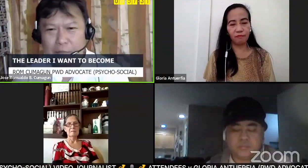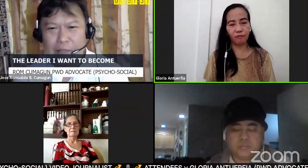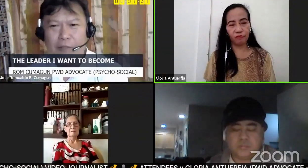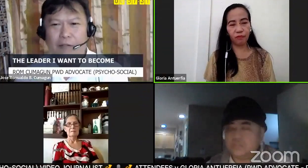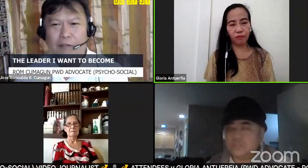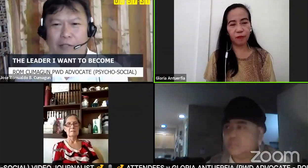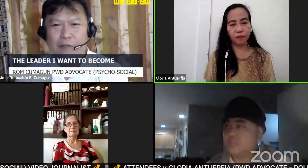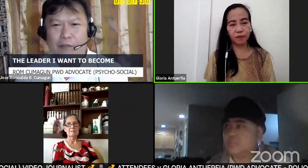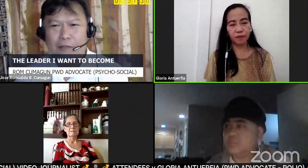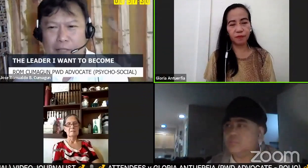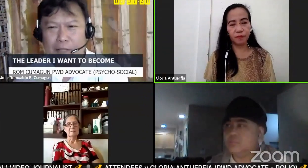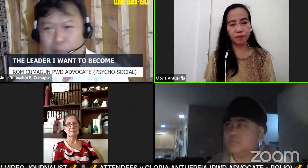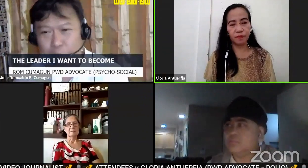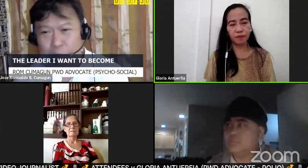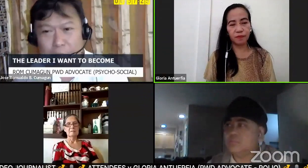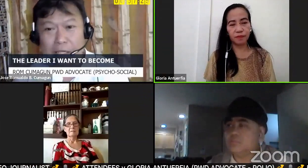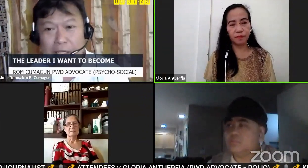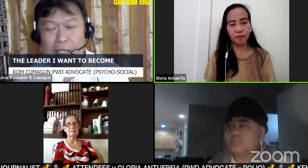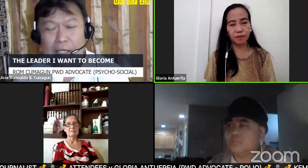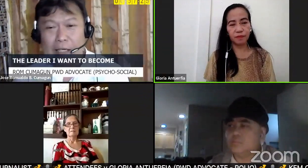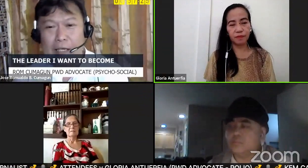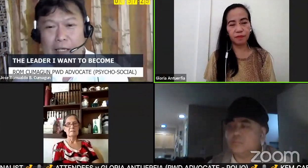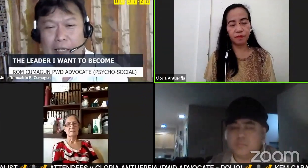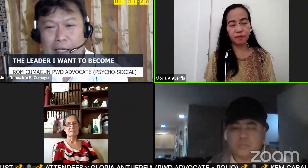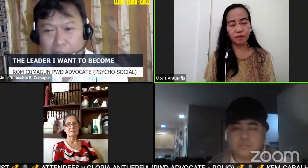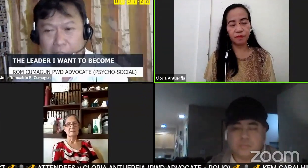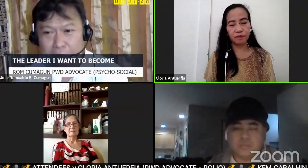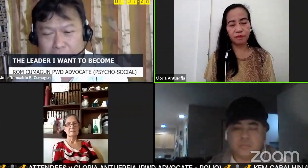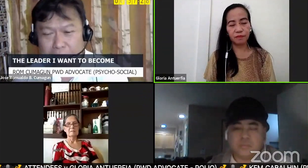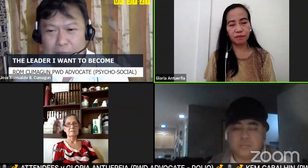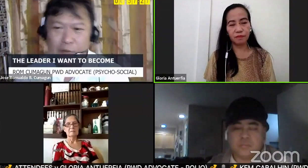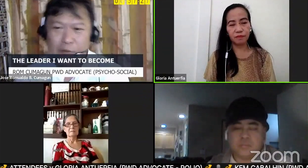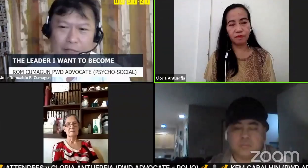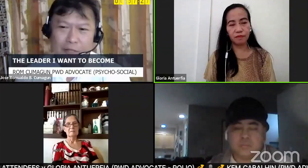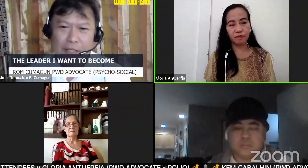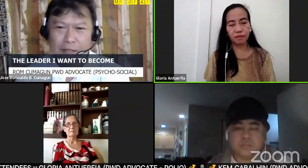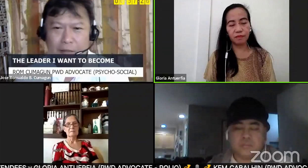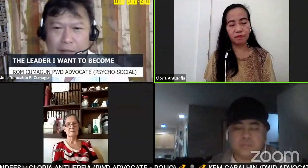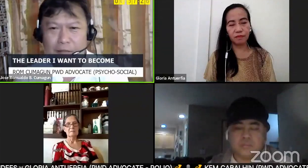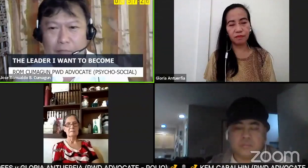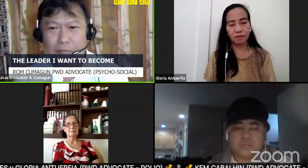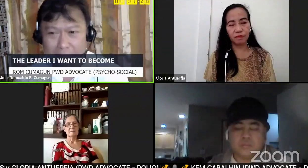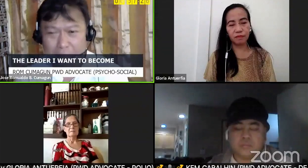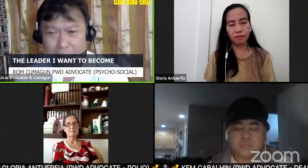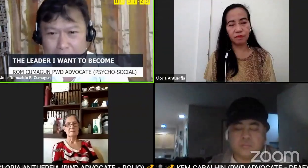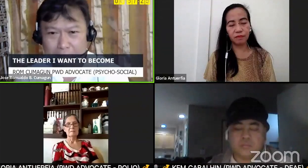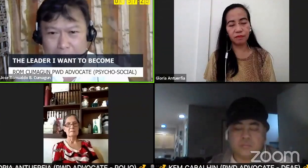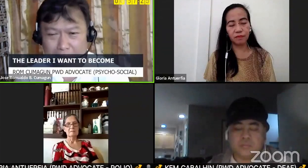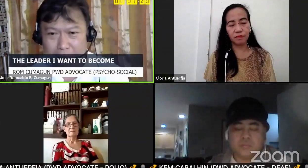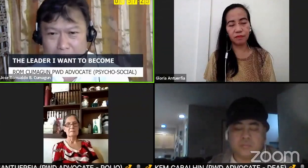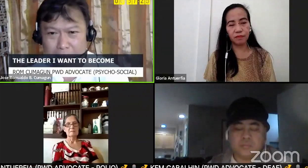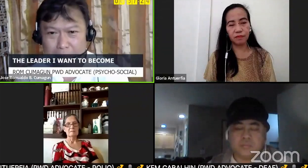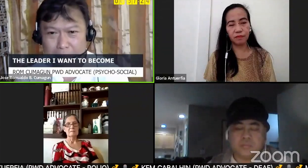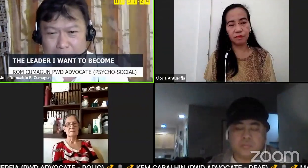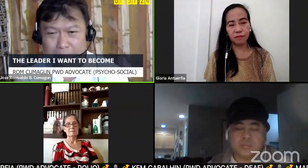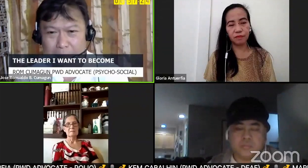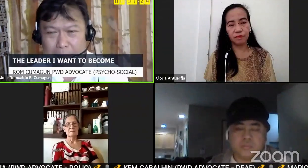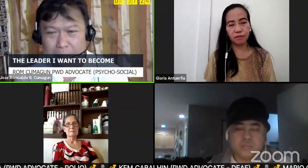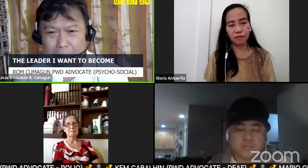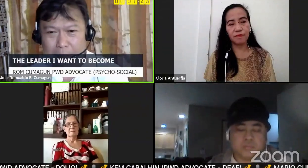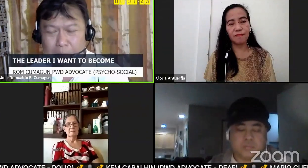direction, in whatever direction. They shouldn't be hindered. They shouldn't be hindered by the